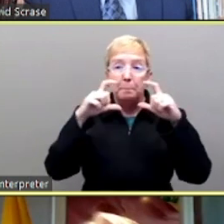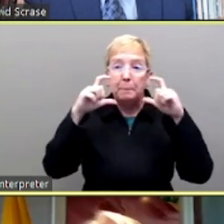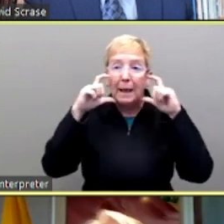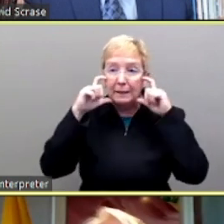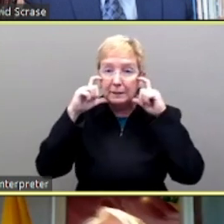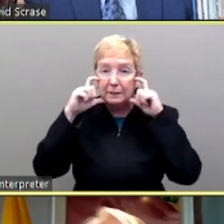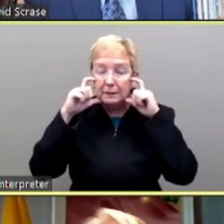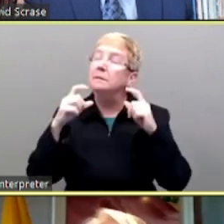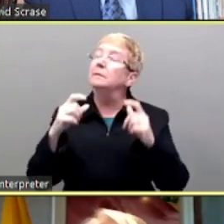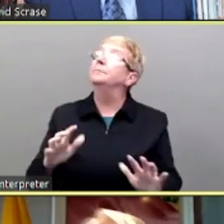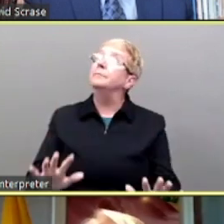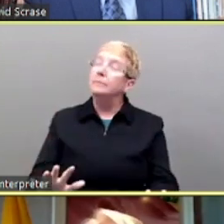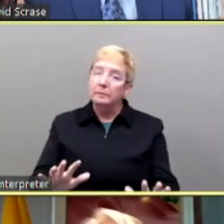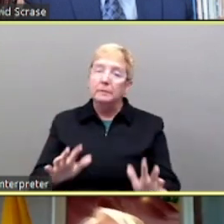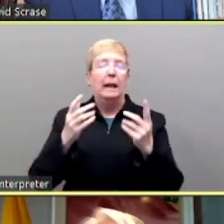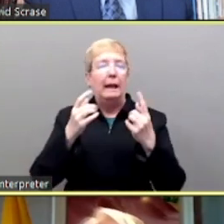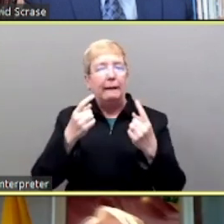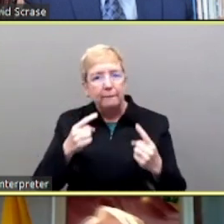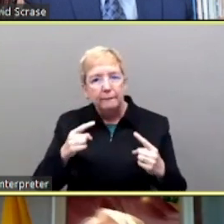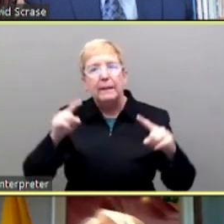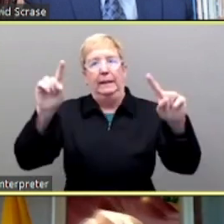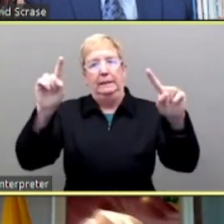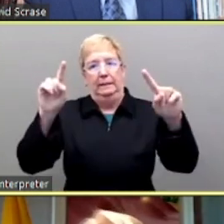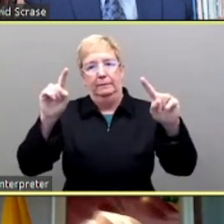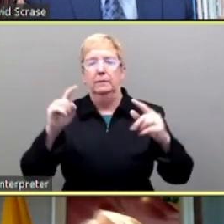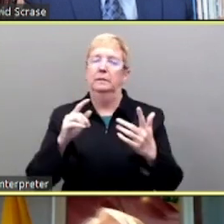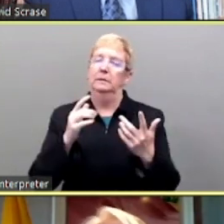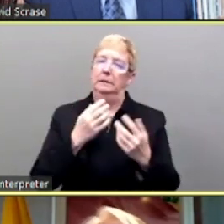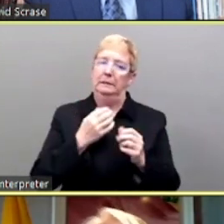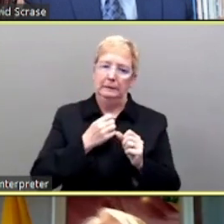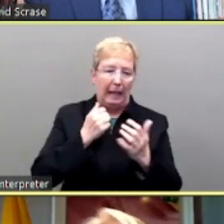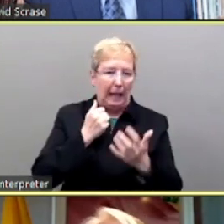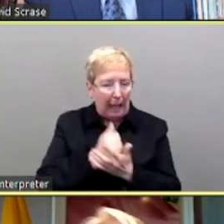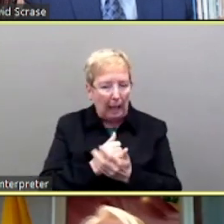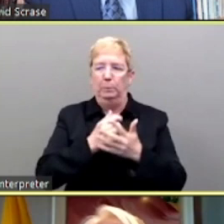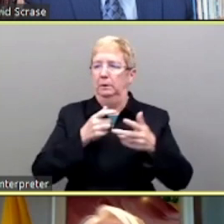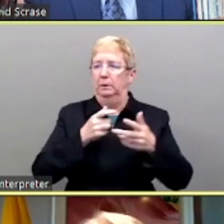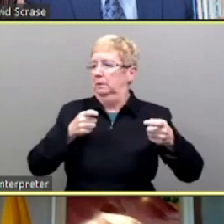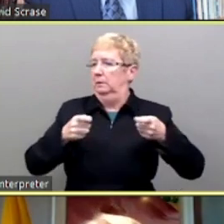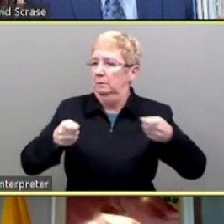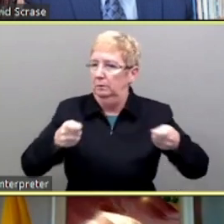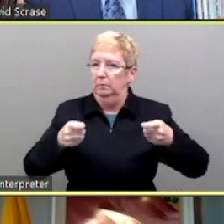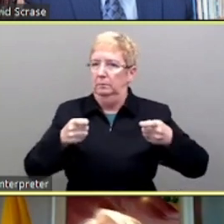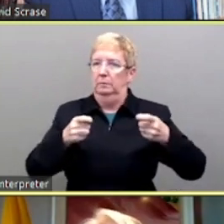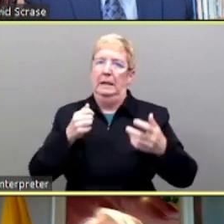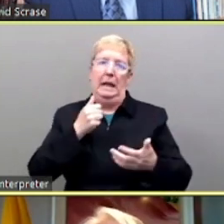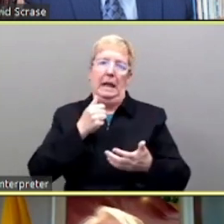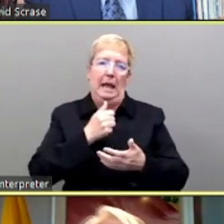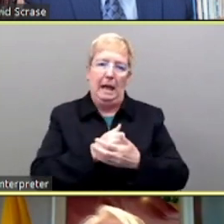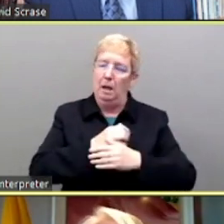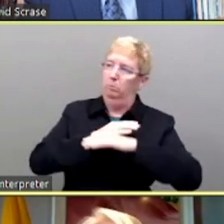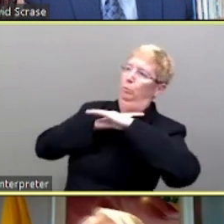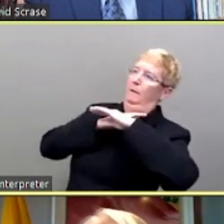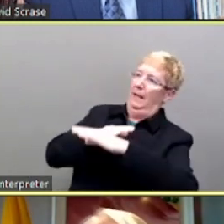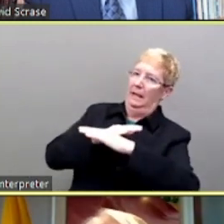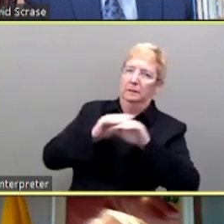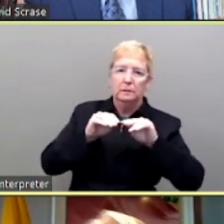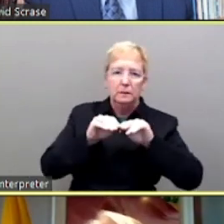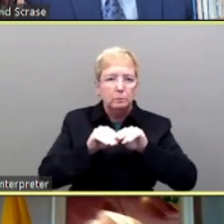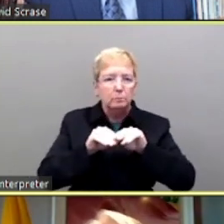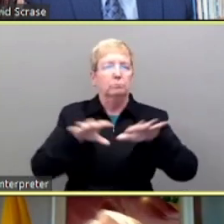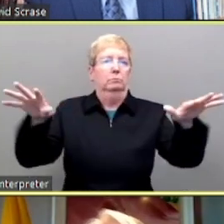one of the most effective and prudent ways to limit or prevent the transmission of